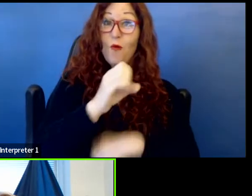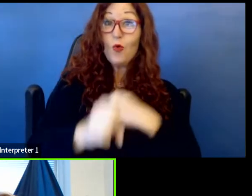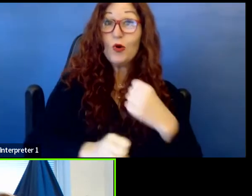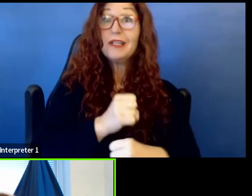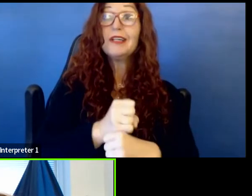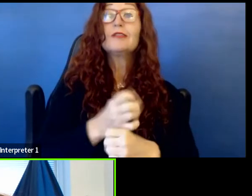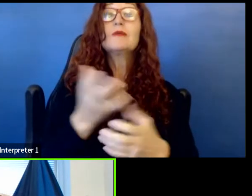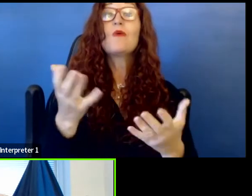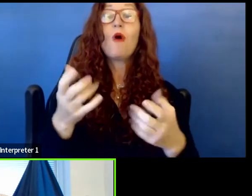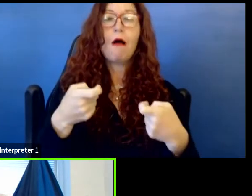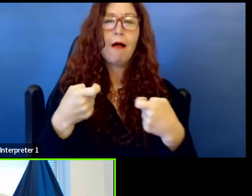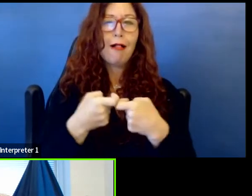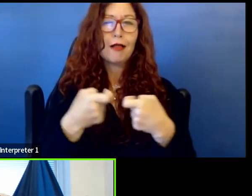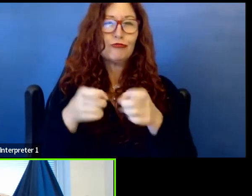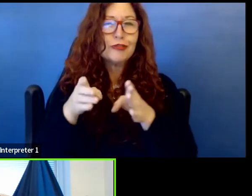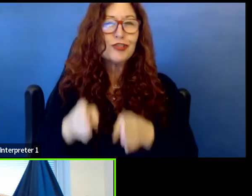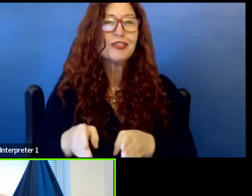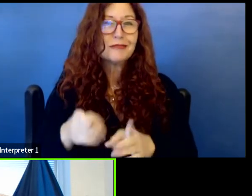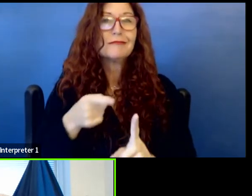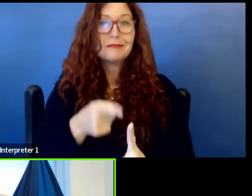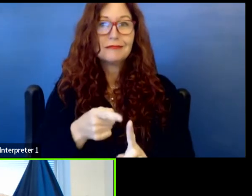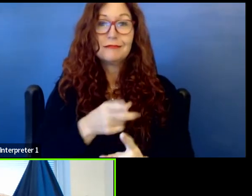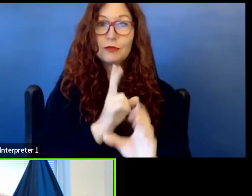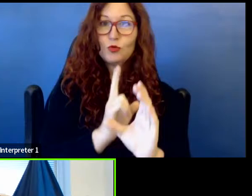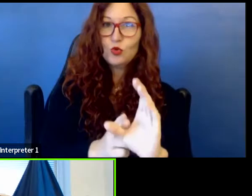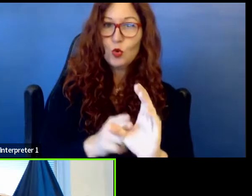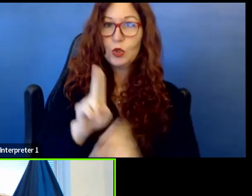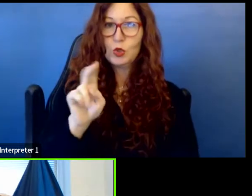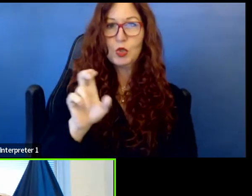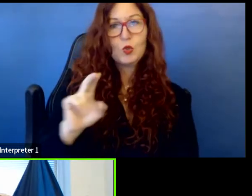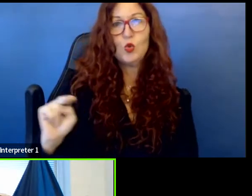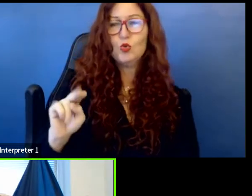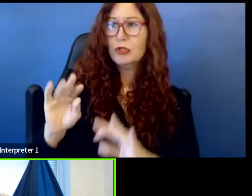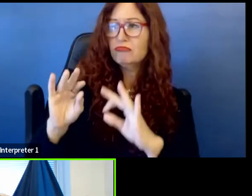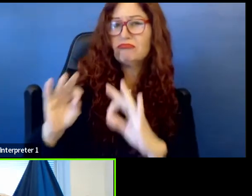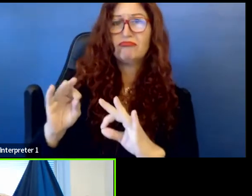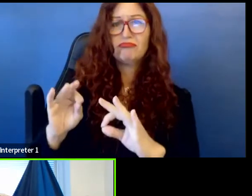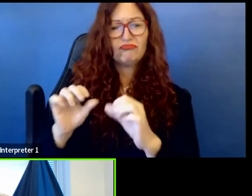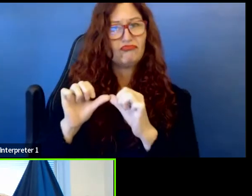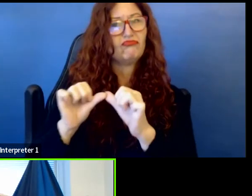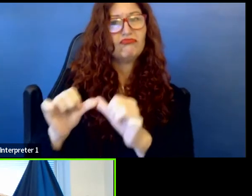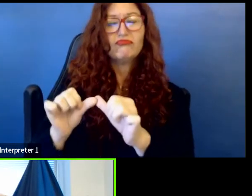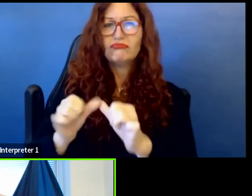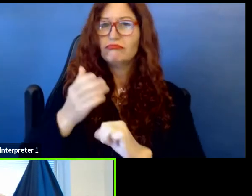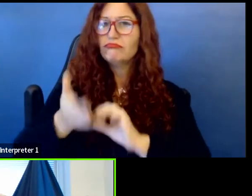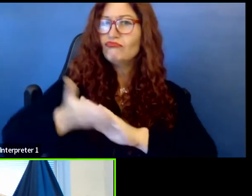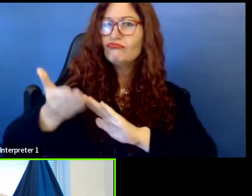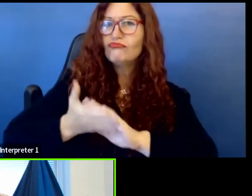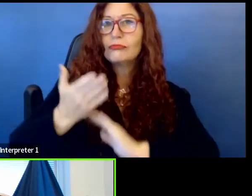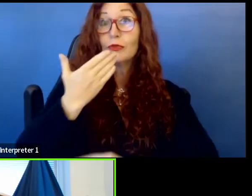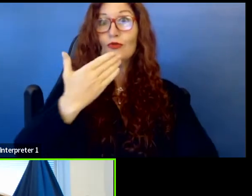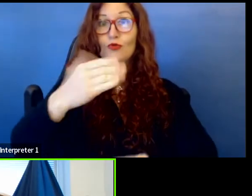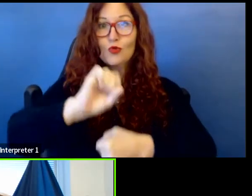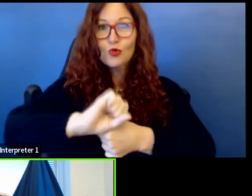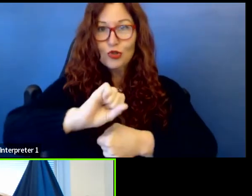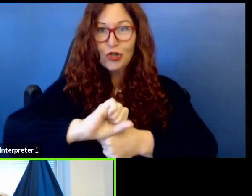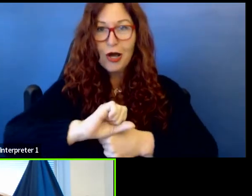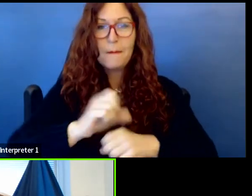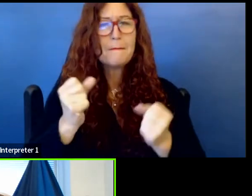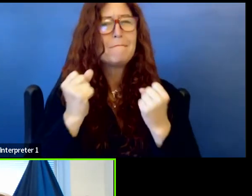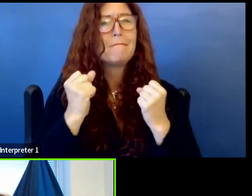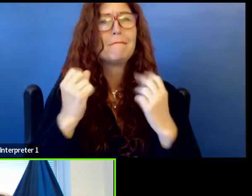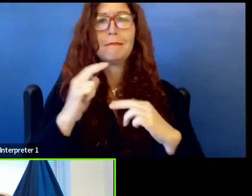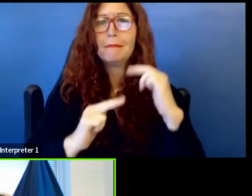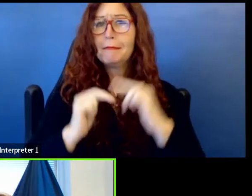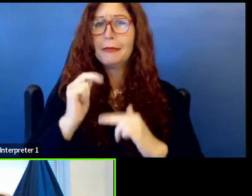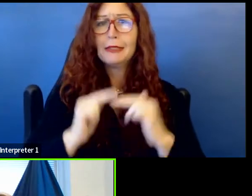brotherhood of electrical workers local 38 my grandfather's legacy of work can be found in the many buildings in